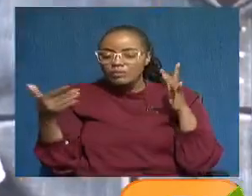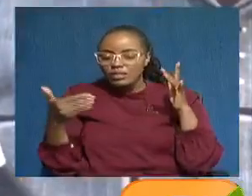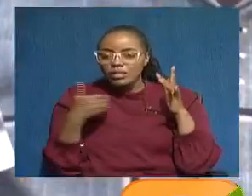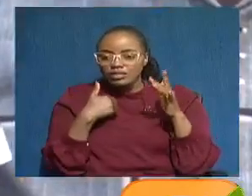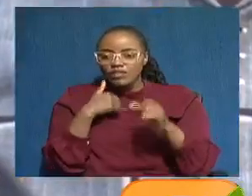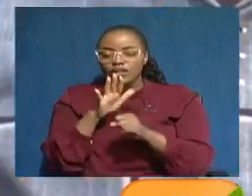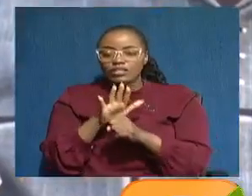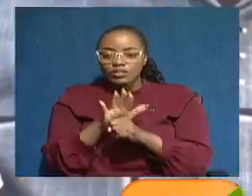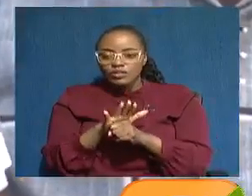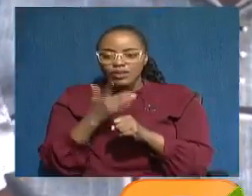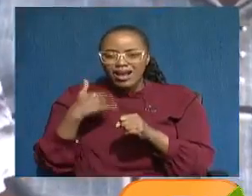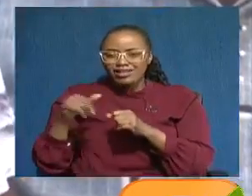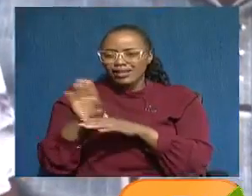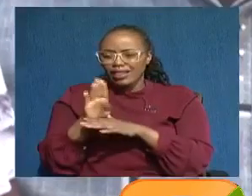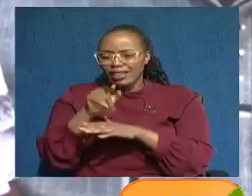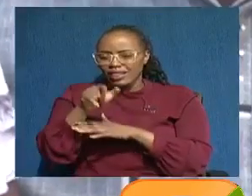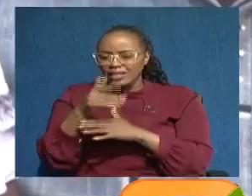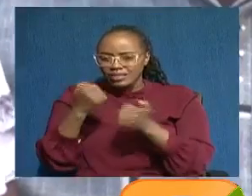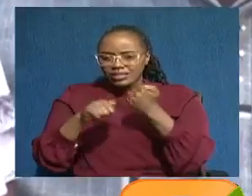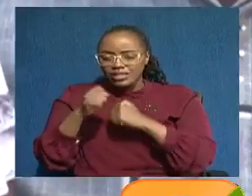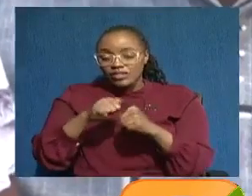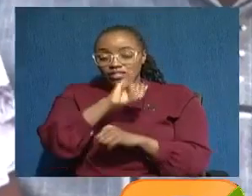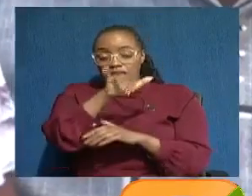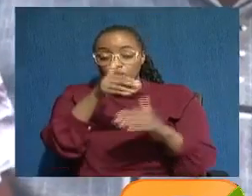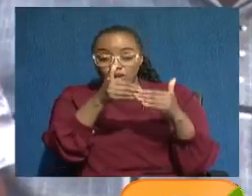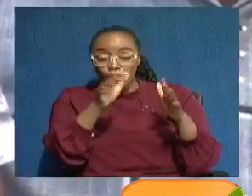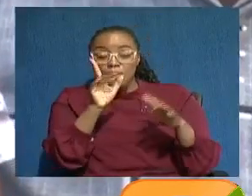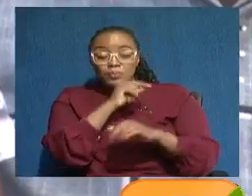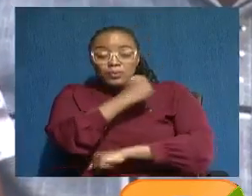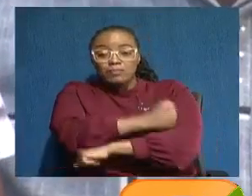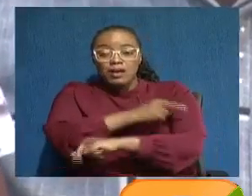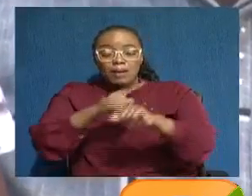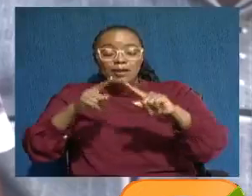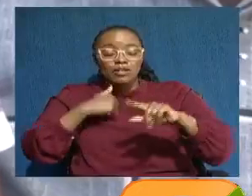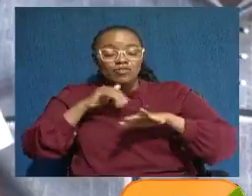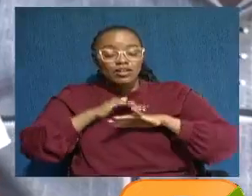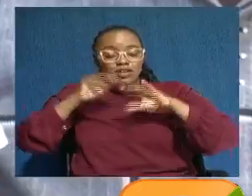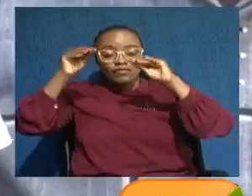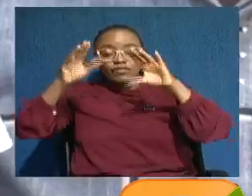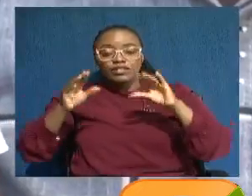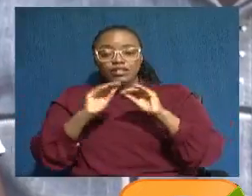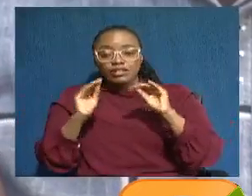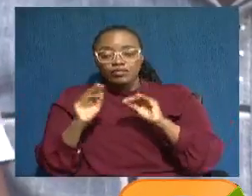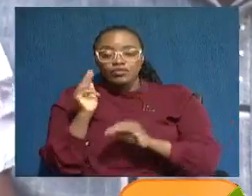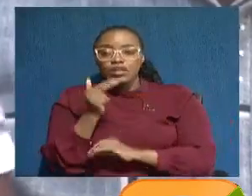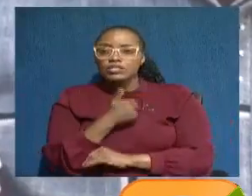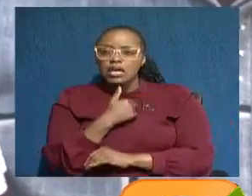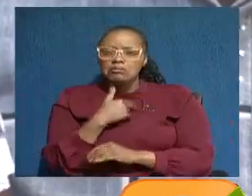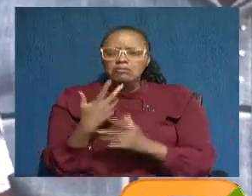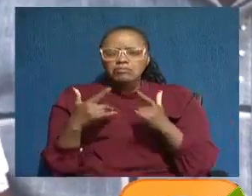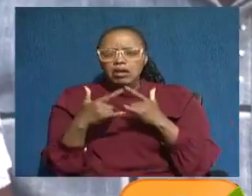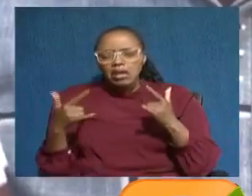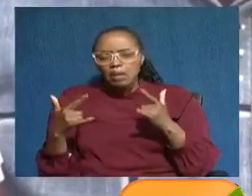not contest these activities, having in mind January schools open, but we don't have even enough teachers. We have a deficit of